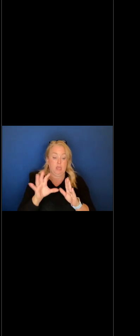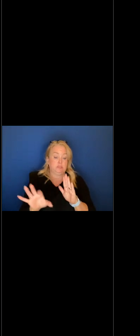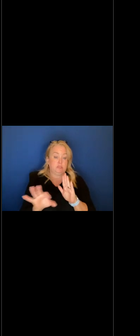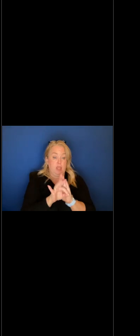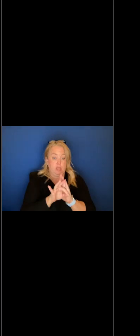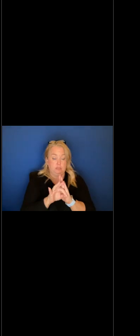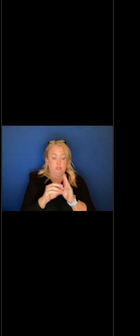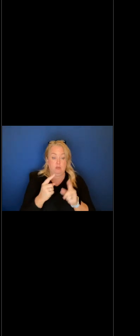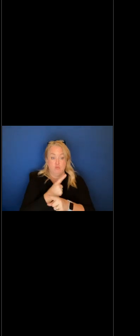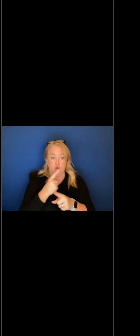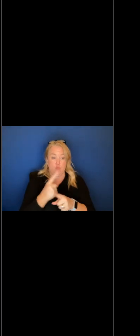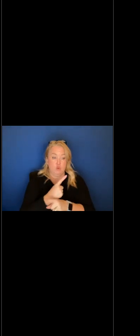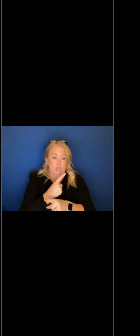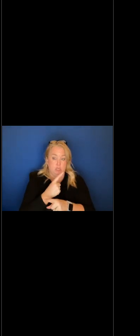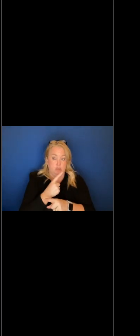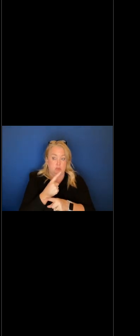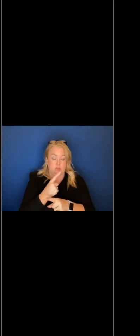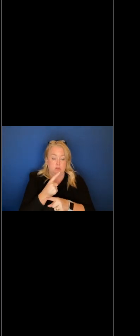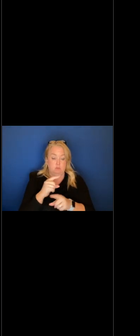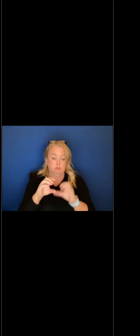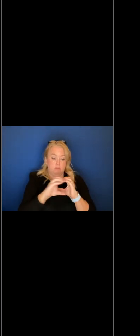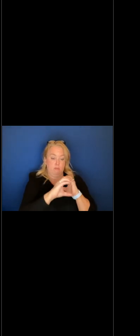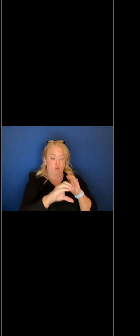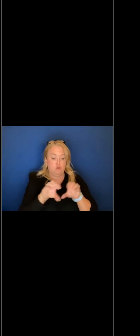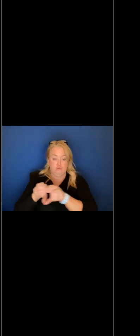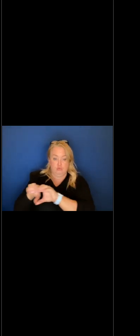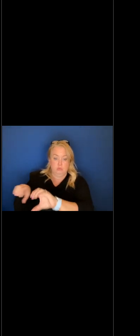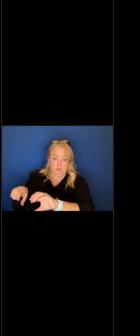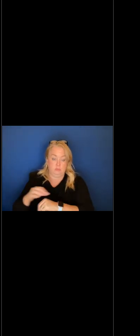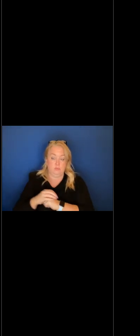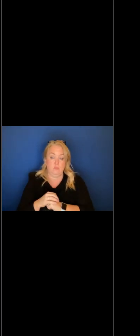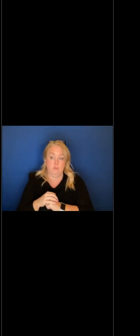the appropriate grab bars.